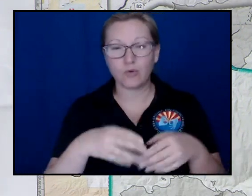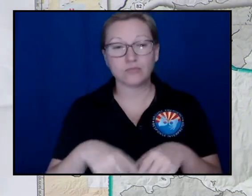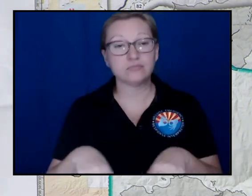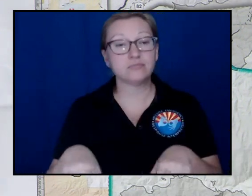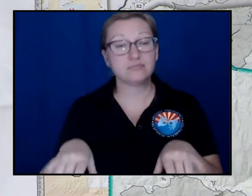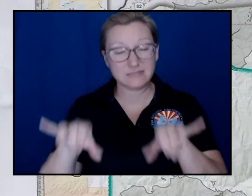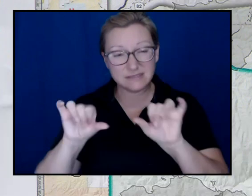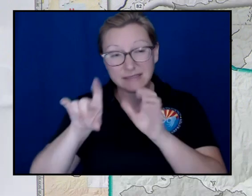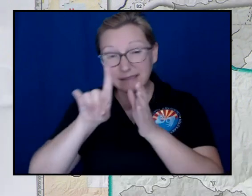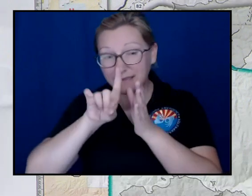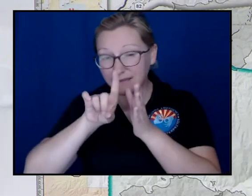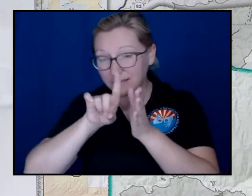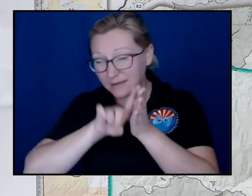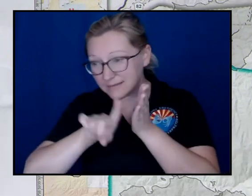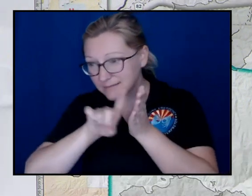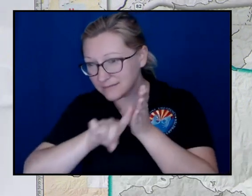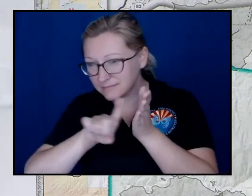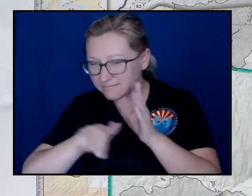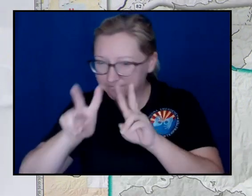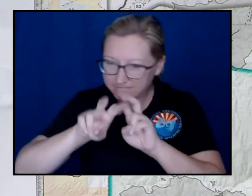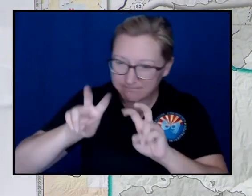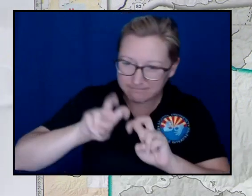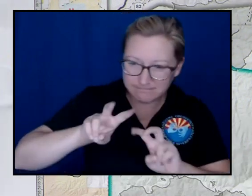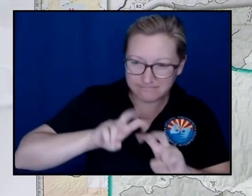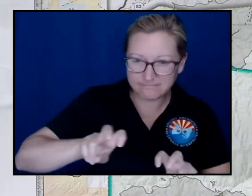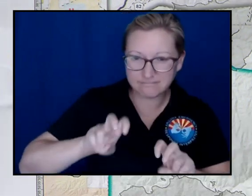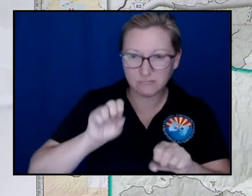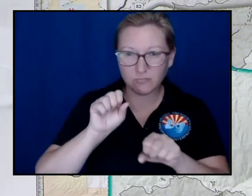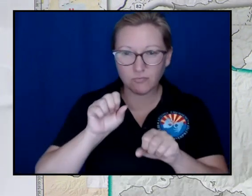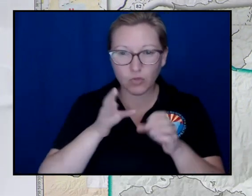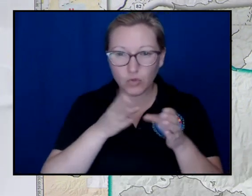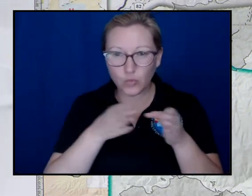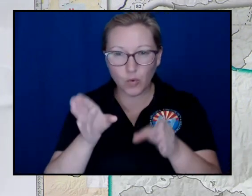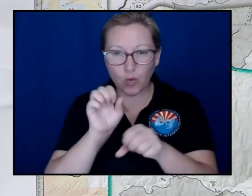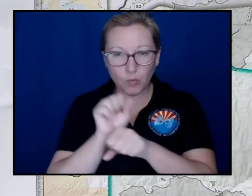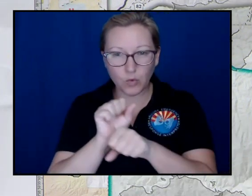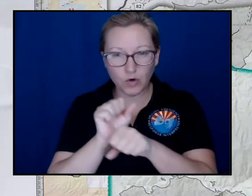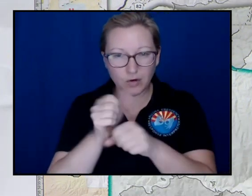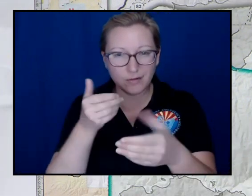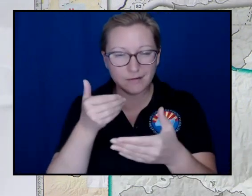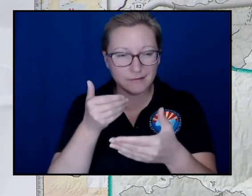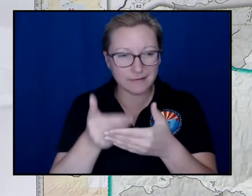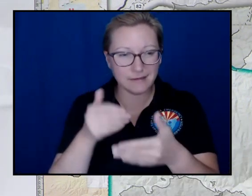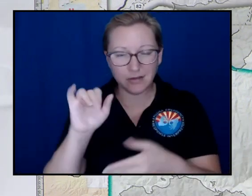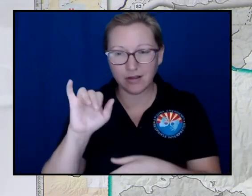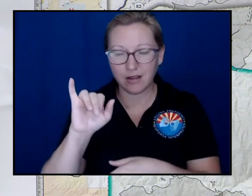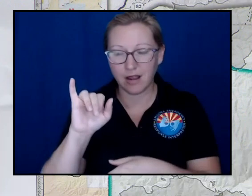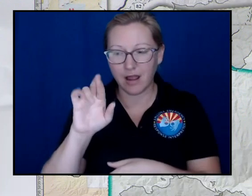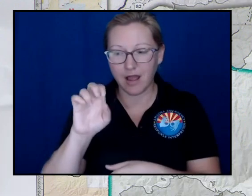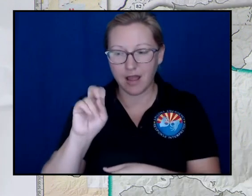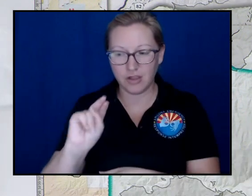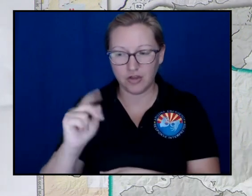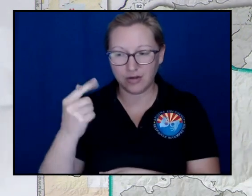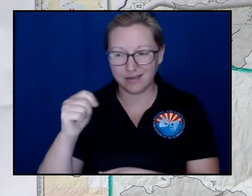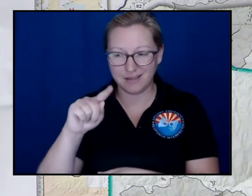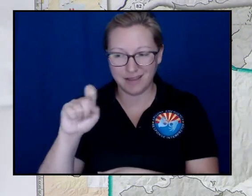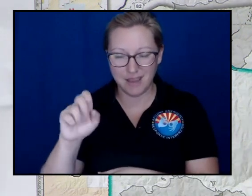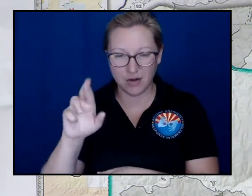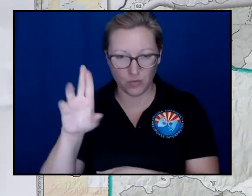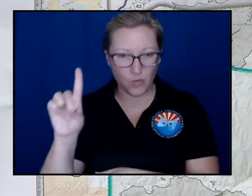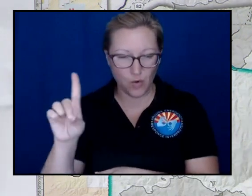road work that needs to be done on that Iron Gate Road as well to properly repair